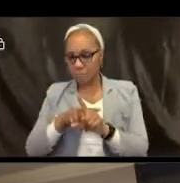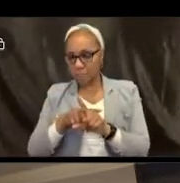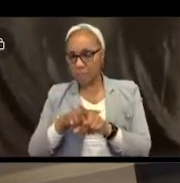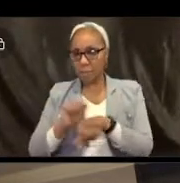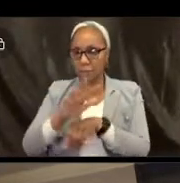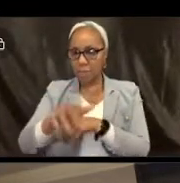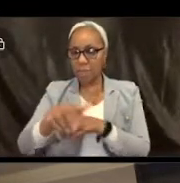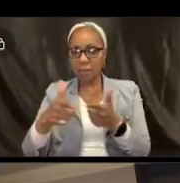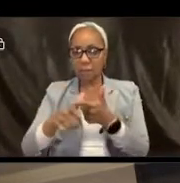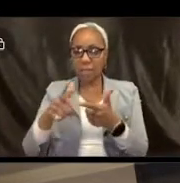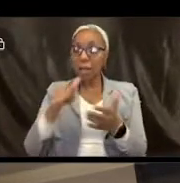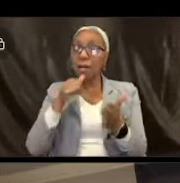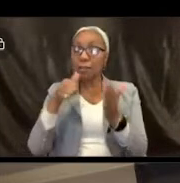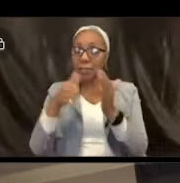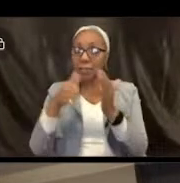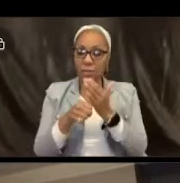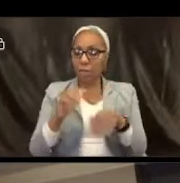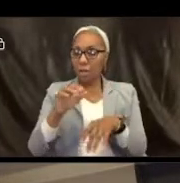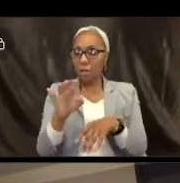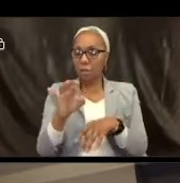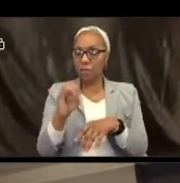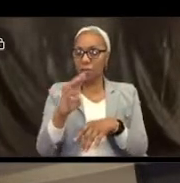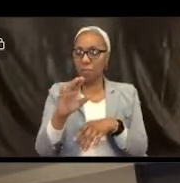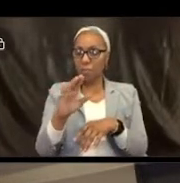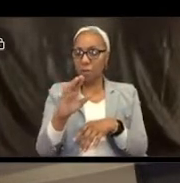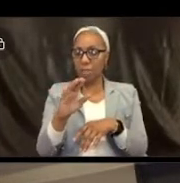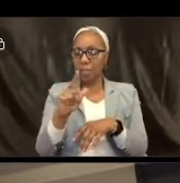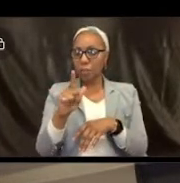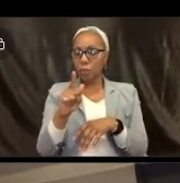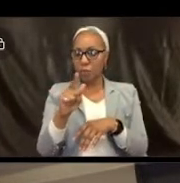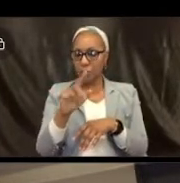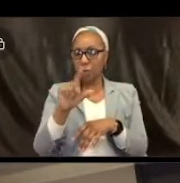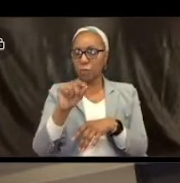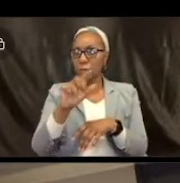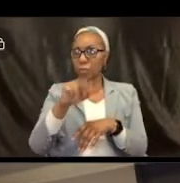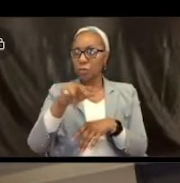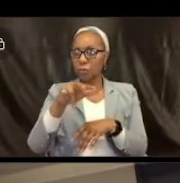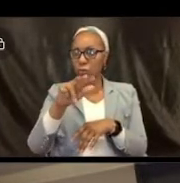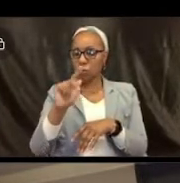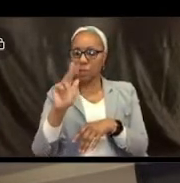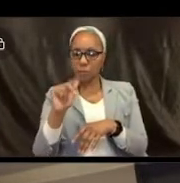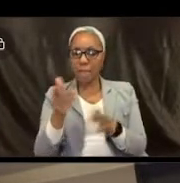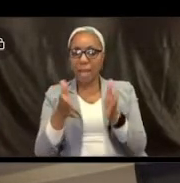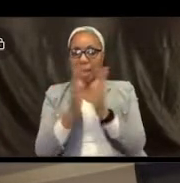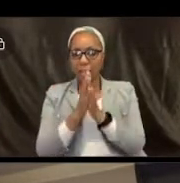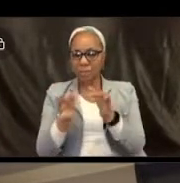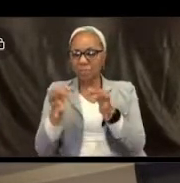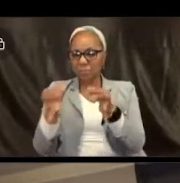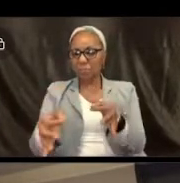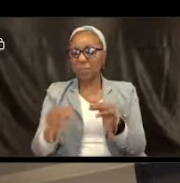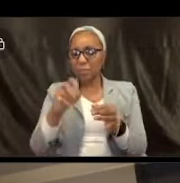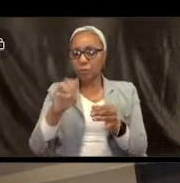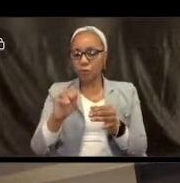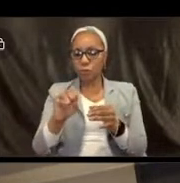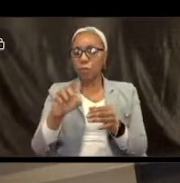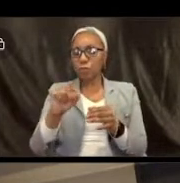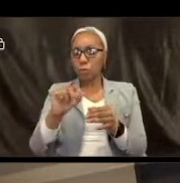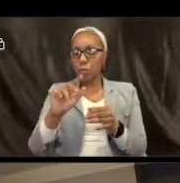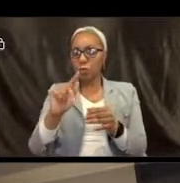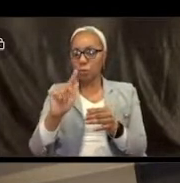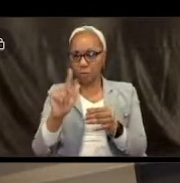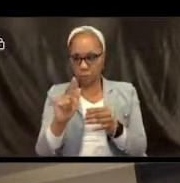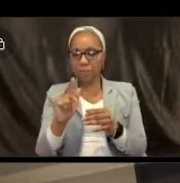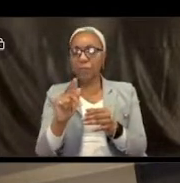on February 21st, 2023, requesting this application be deferred to the June 8th, 2023 agenda. Staff supports the